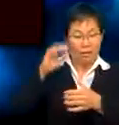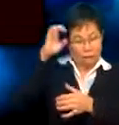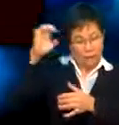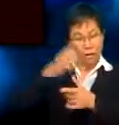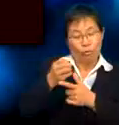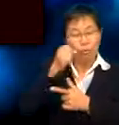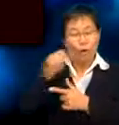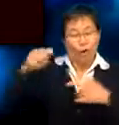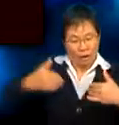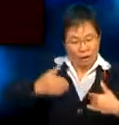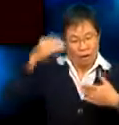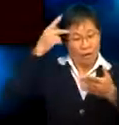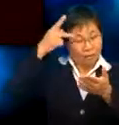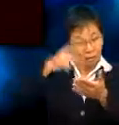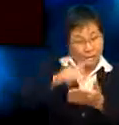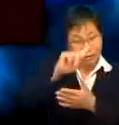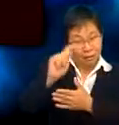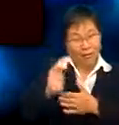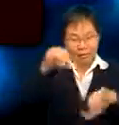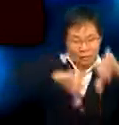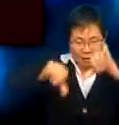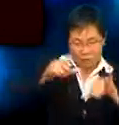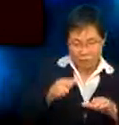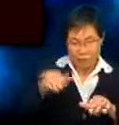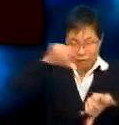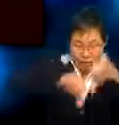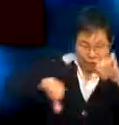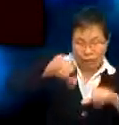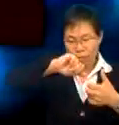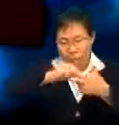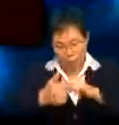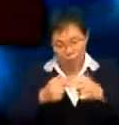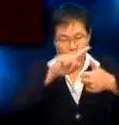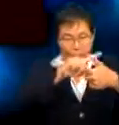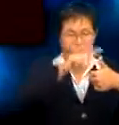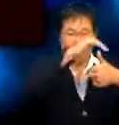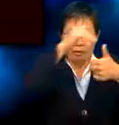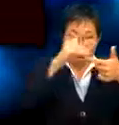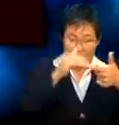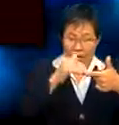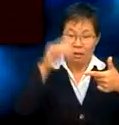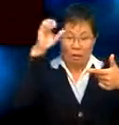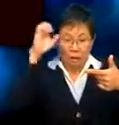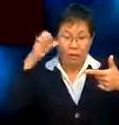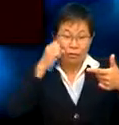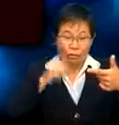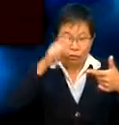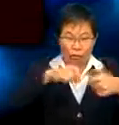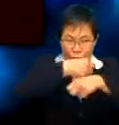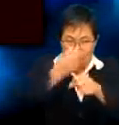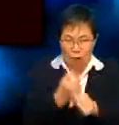she has to identify the scientific problem. Second, he or she has to form